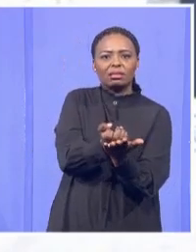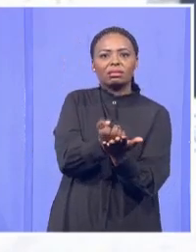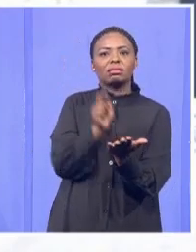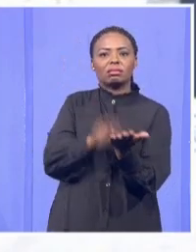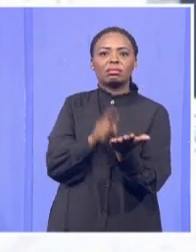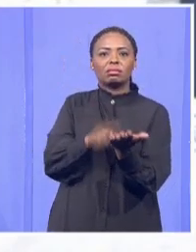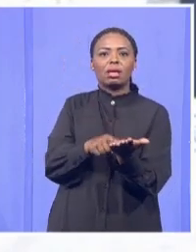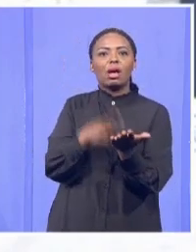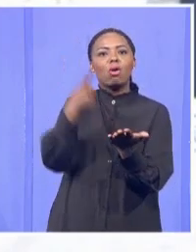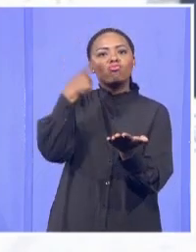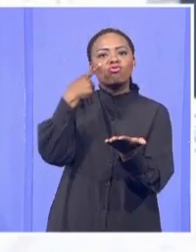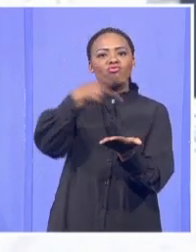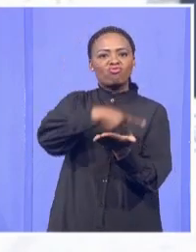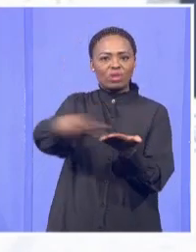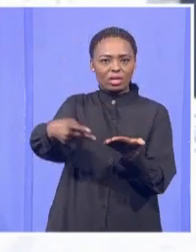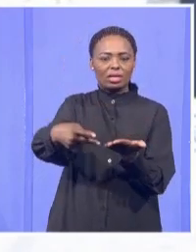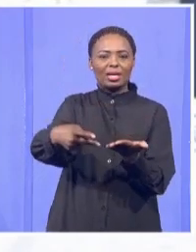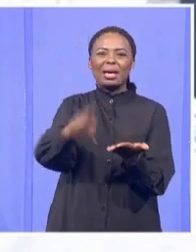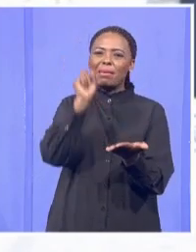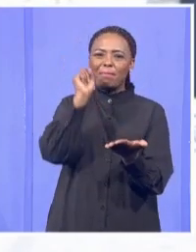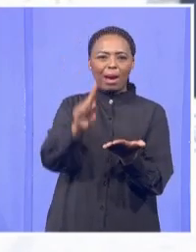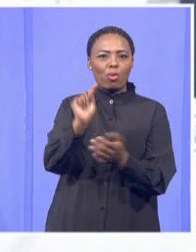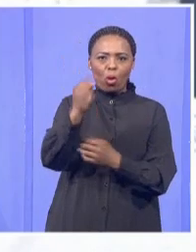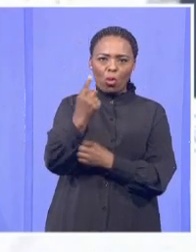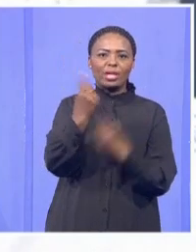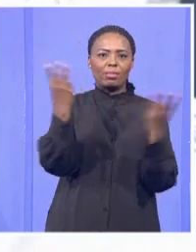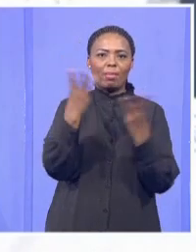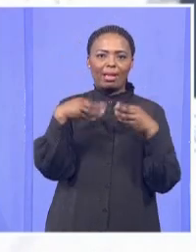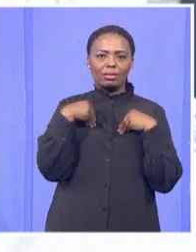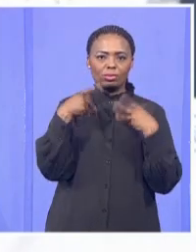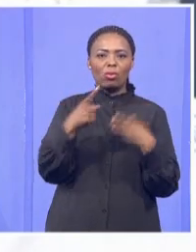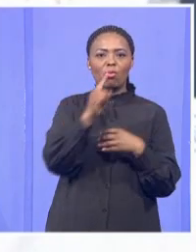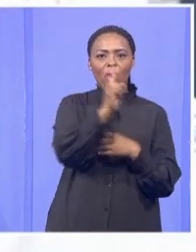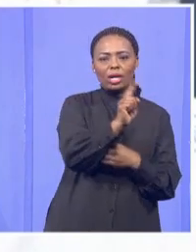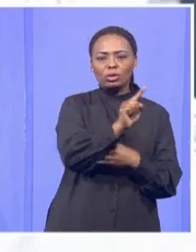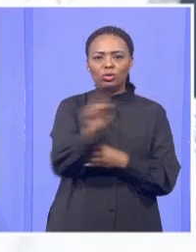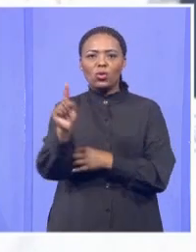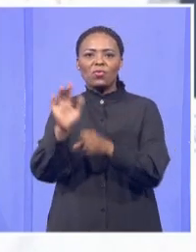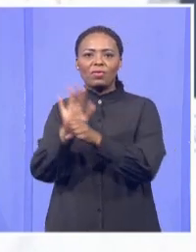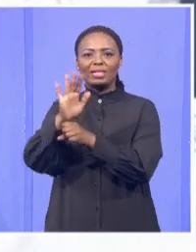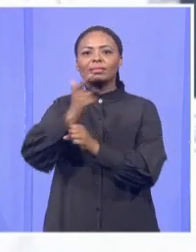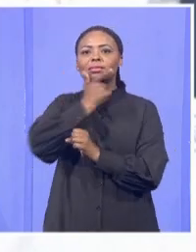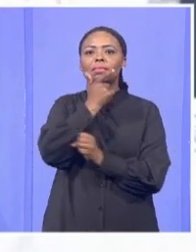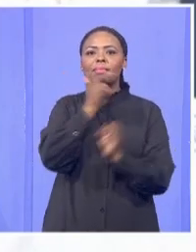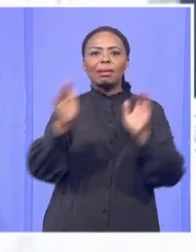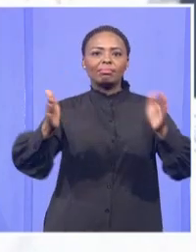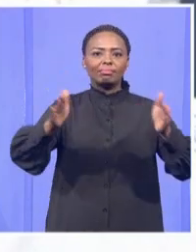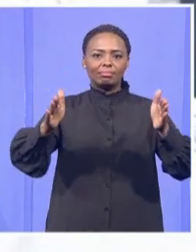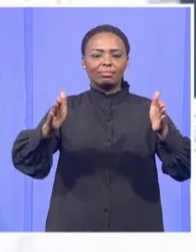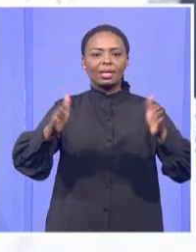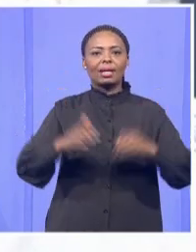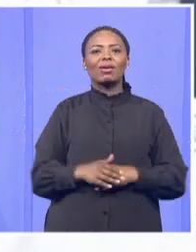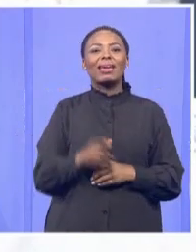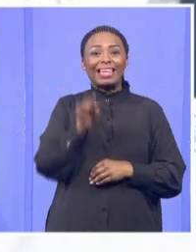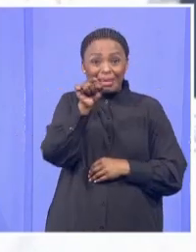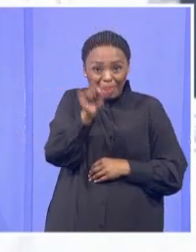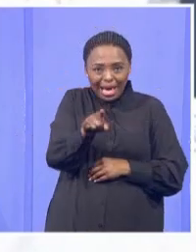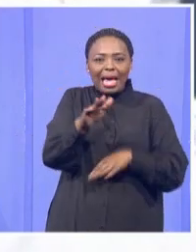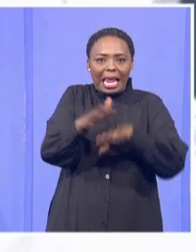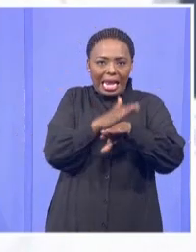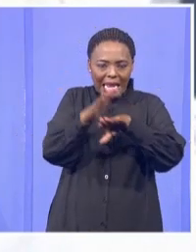residence. It is only that time, during that time, from the 1st to the 15th. As it relates to late applications,